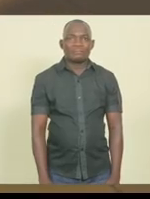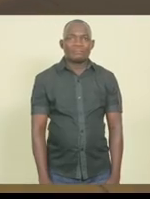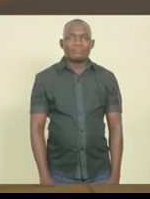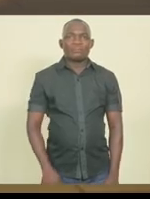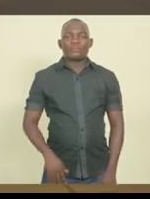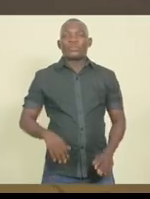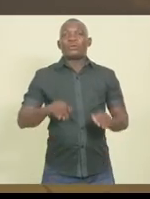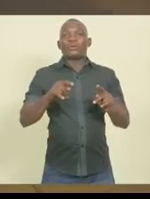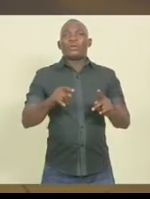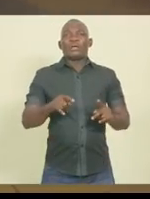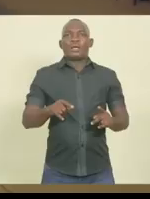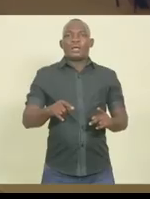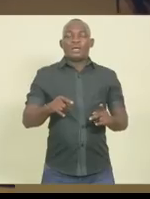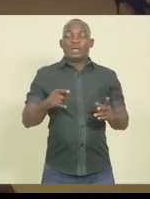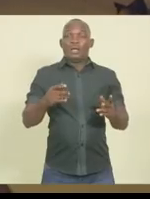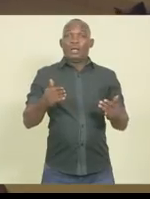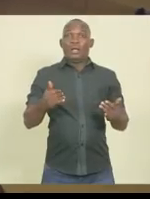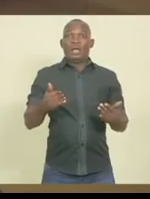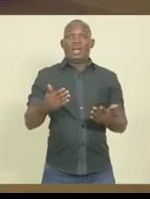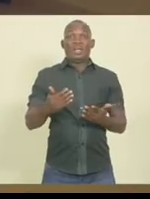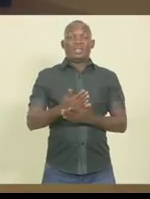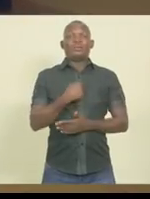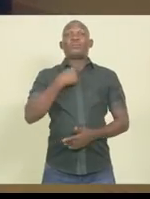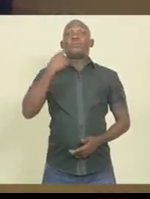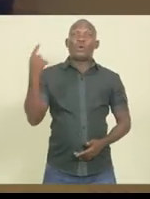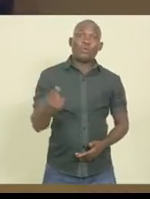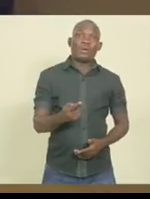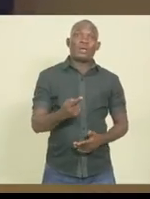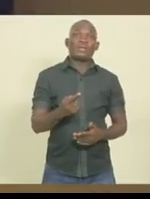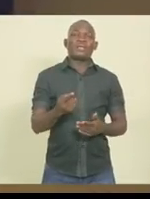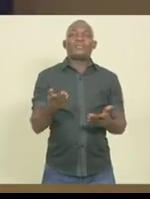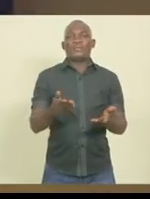Well, this is new. But I'm always up for an adventure.